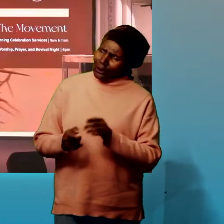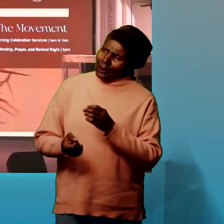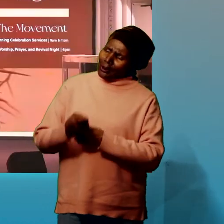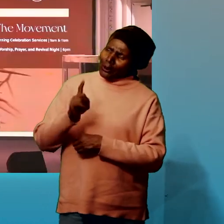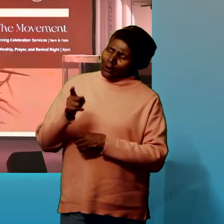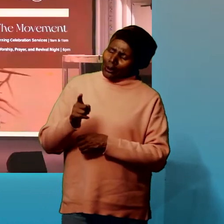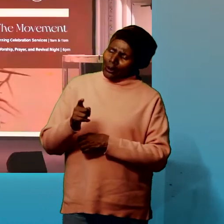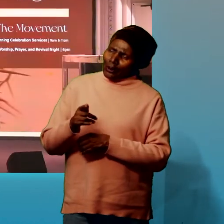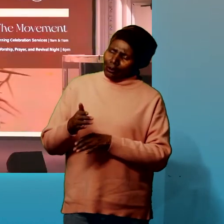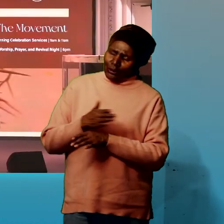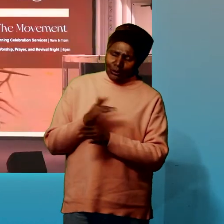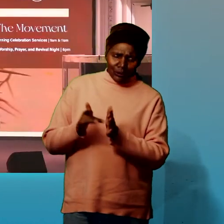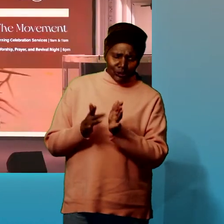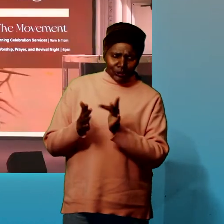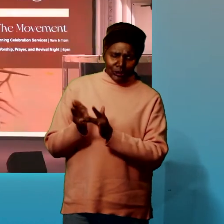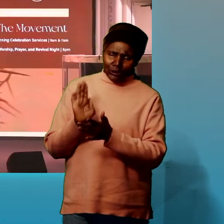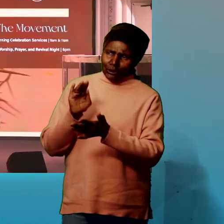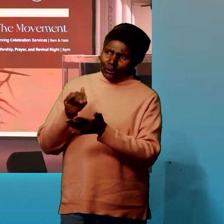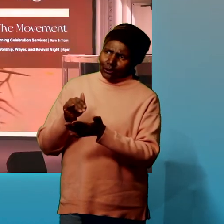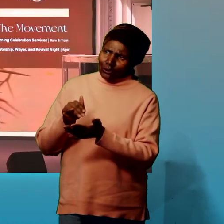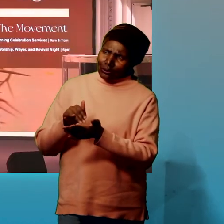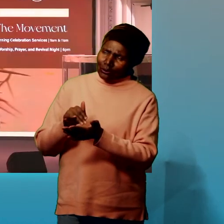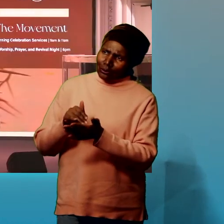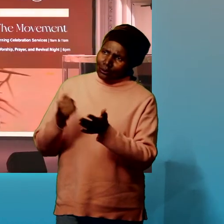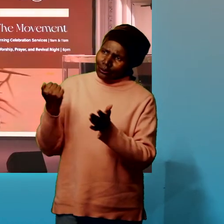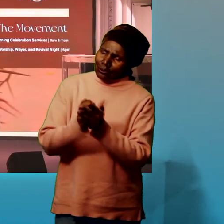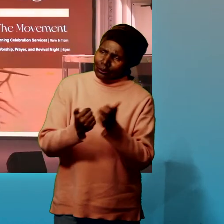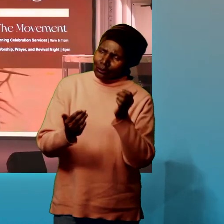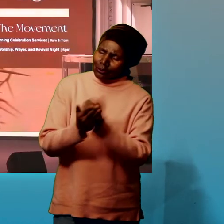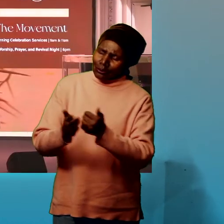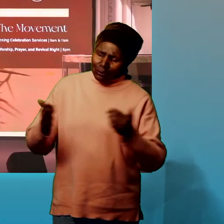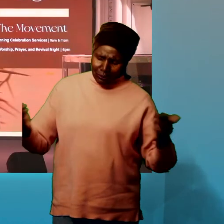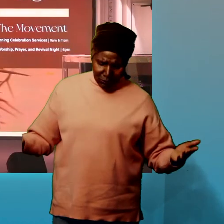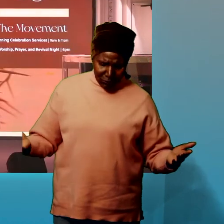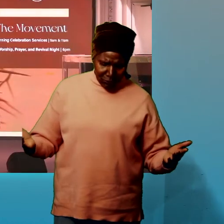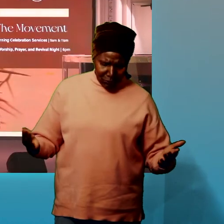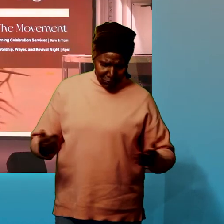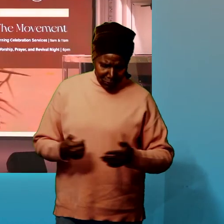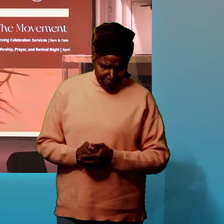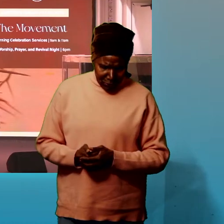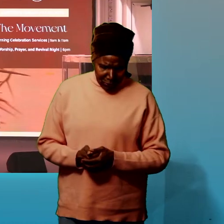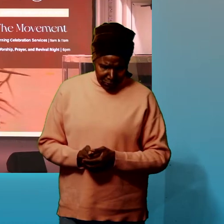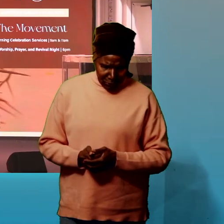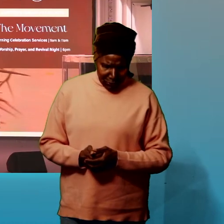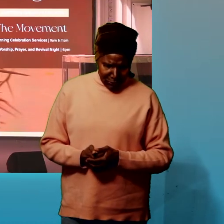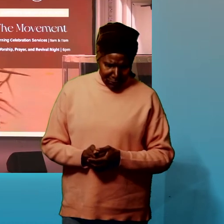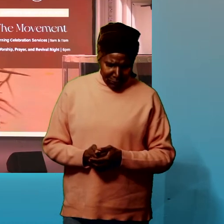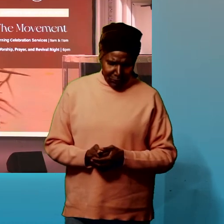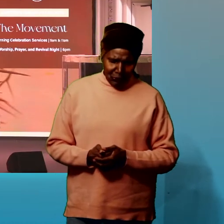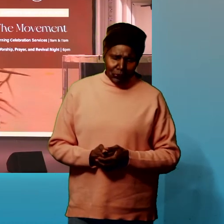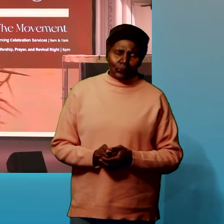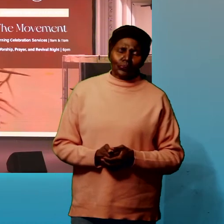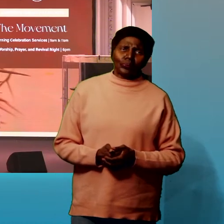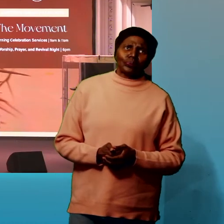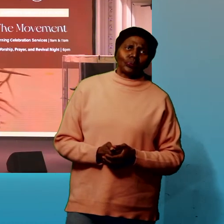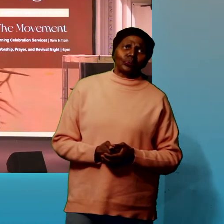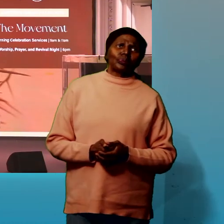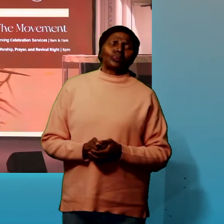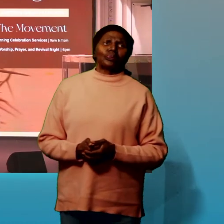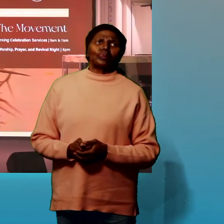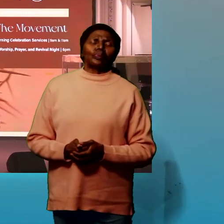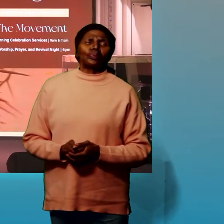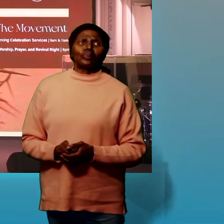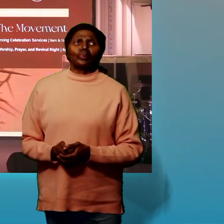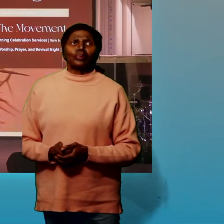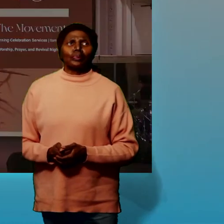Saturday, and then Pastor Scott is going to come and minister to us. So let's still our hearts.